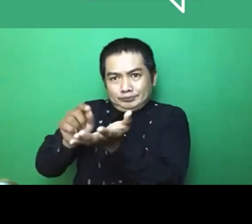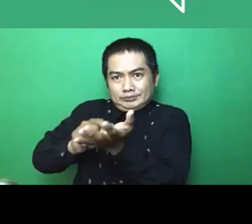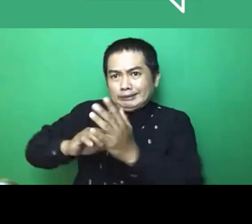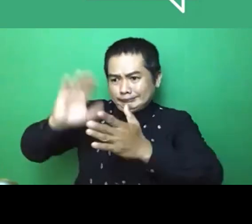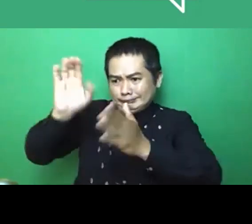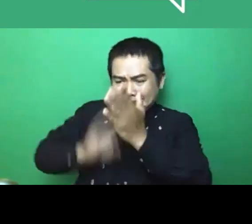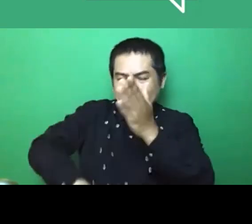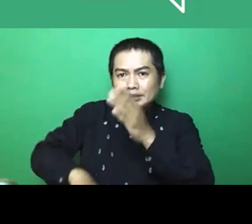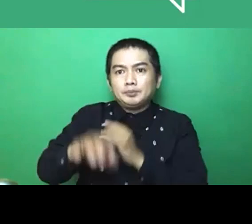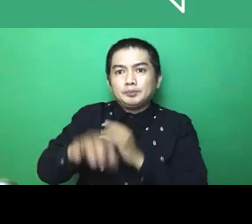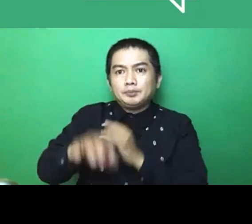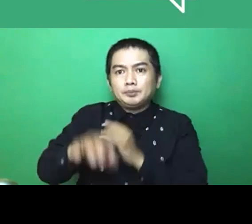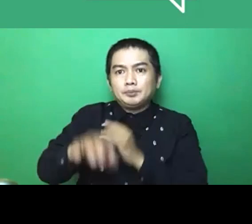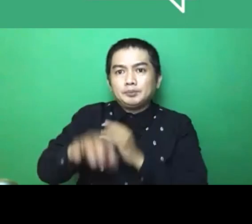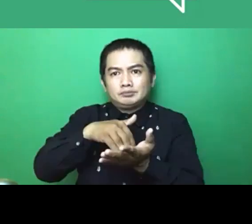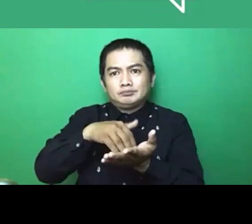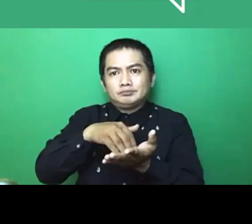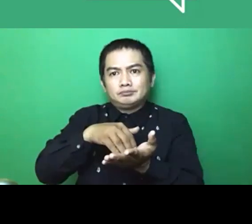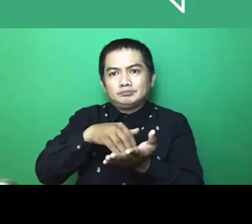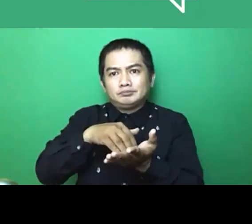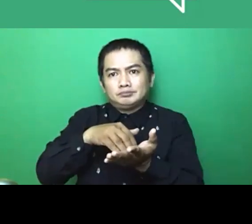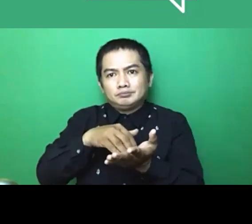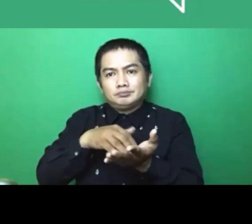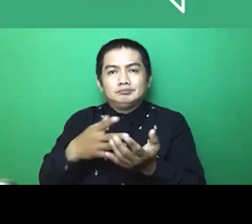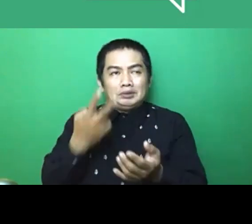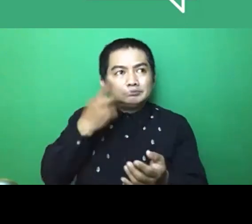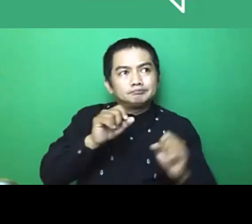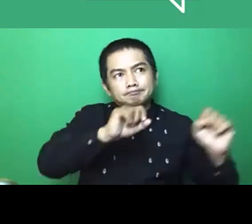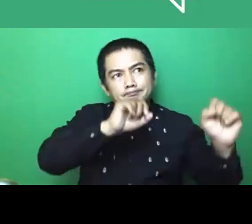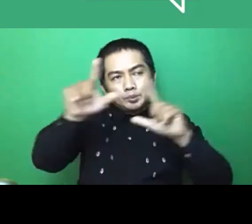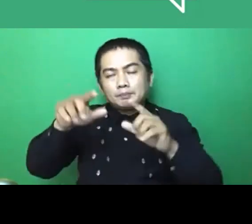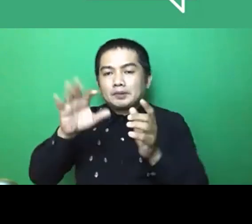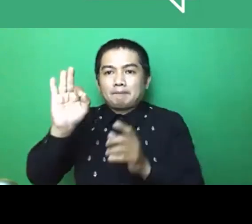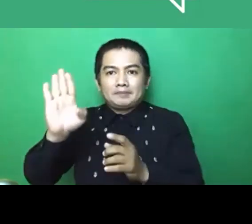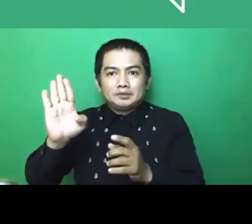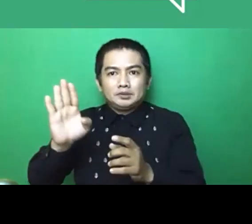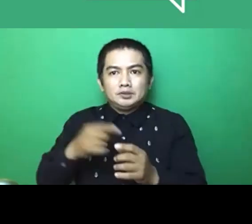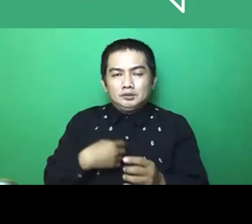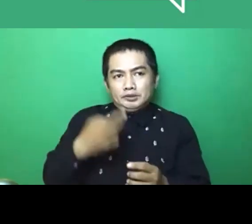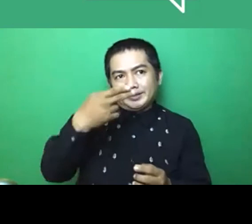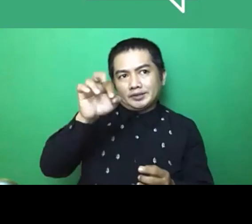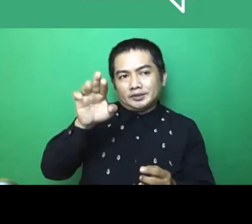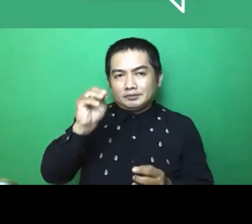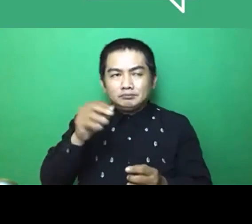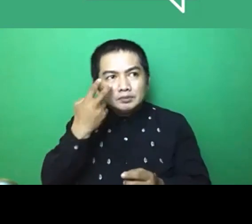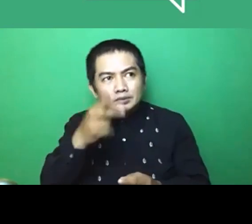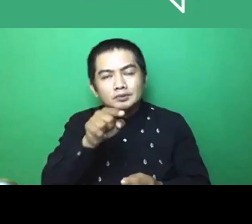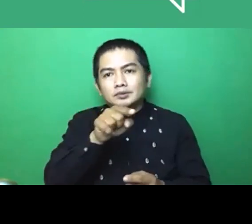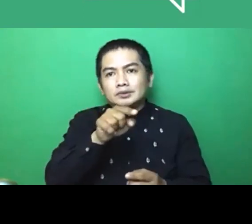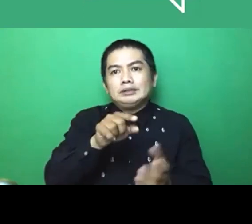8,000 pesos. I think there's someone who posted on the internet in a Facebook group that they found one in HMR for 5,000, a 3D